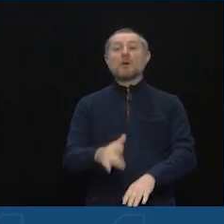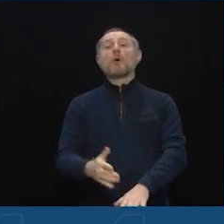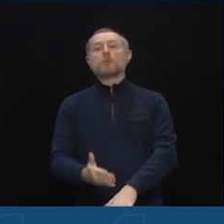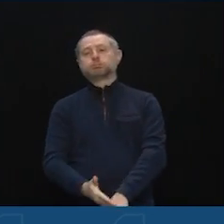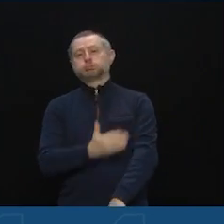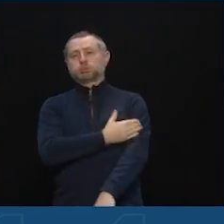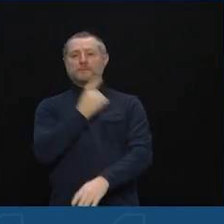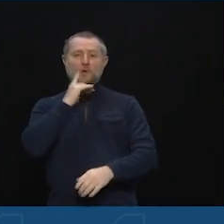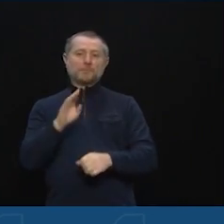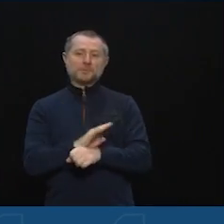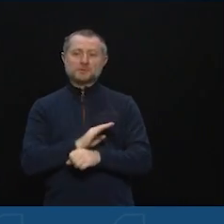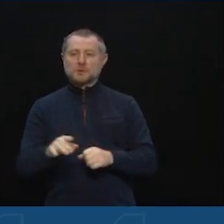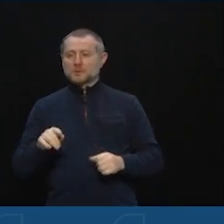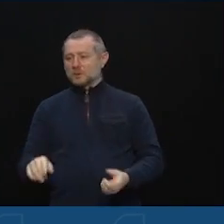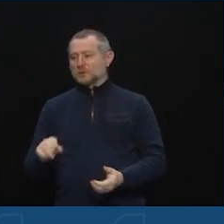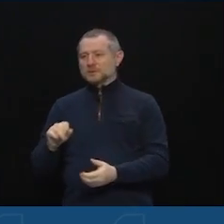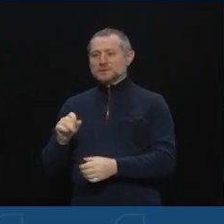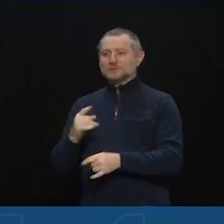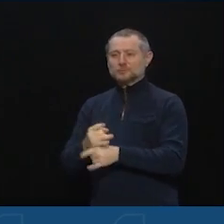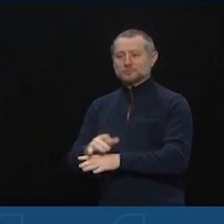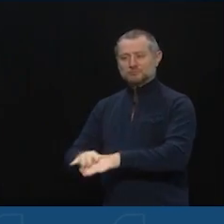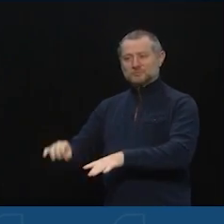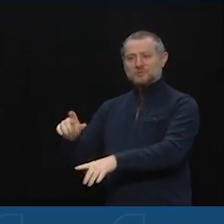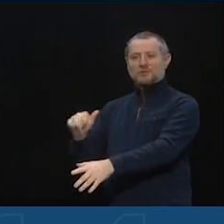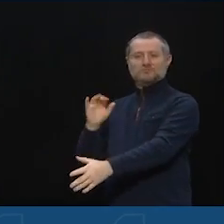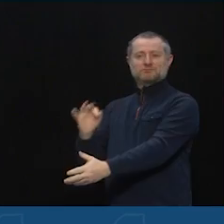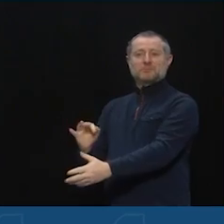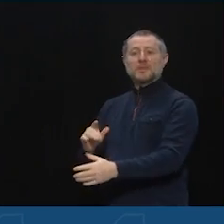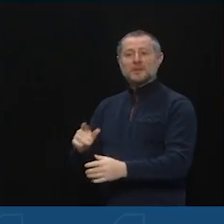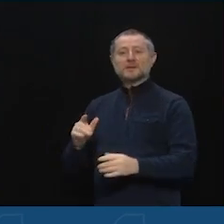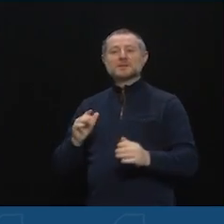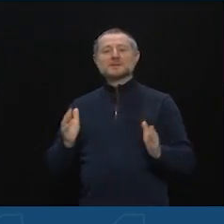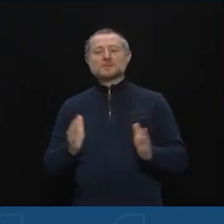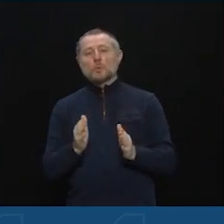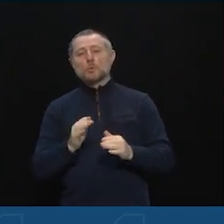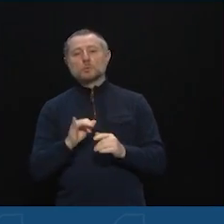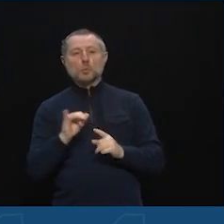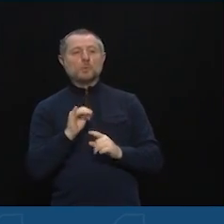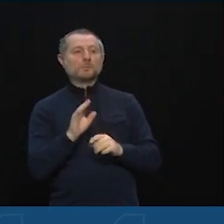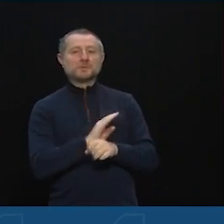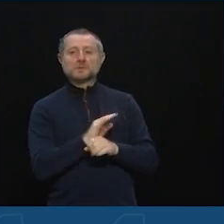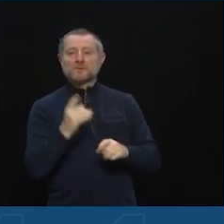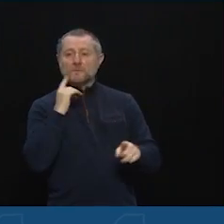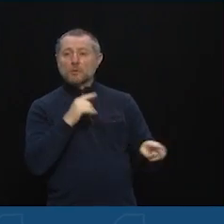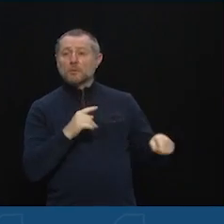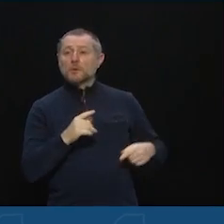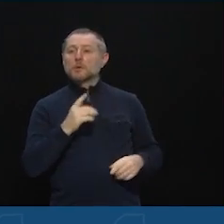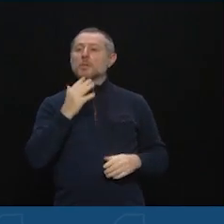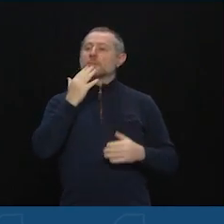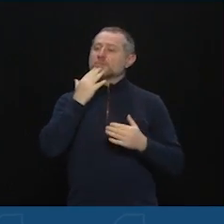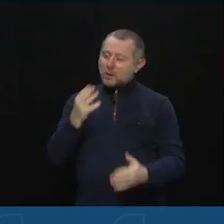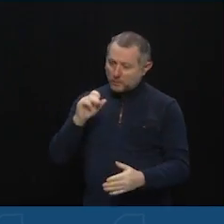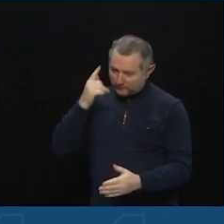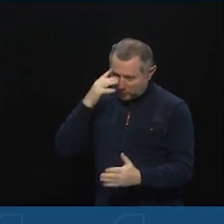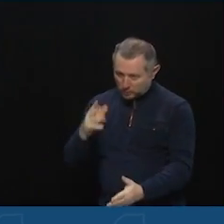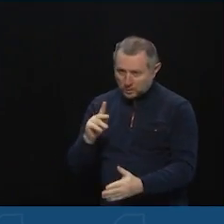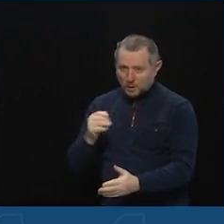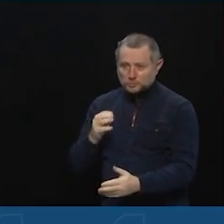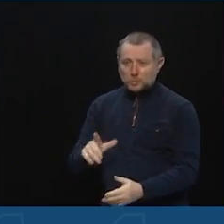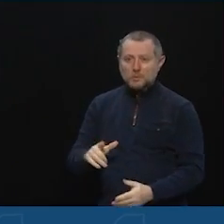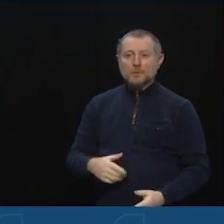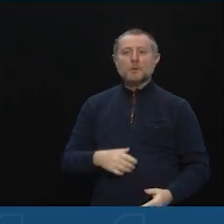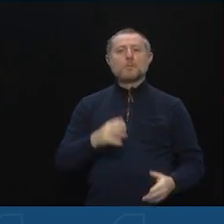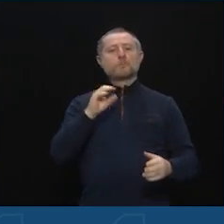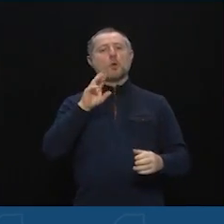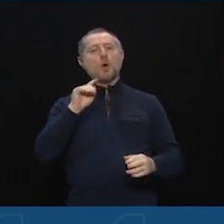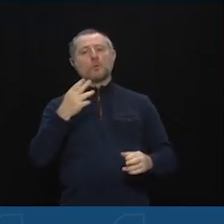Angela's, and for many other similarly situated small businesses in New York City. So Governor Hochul, thank you. Borough President Reynoso, it's nice to see